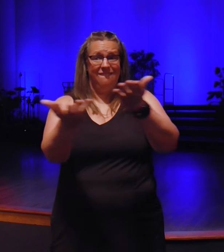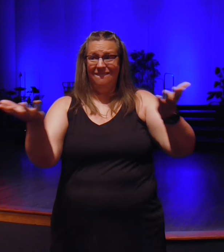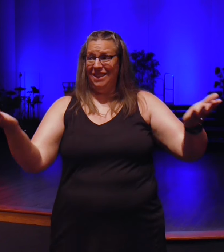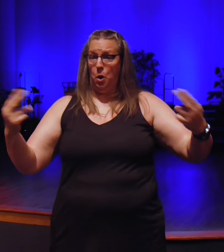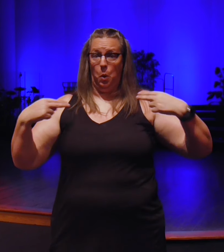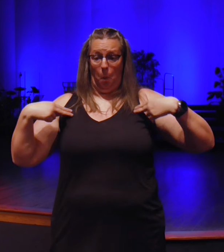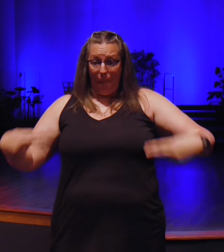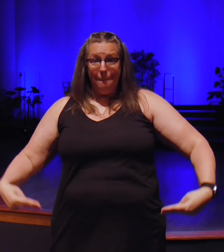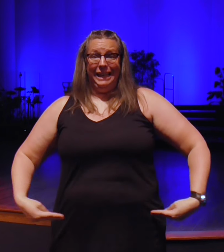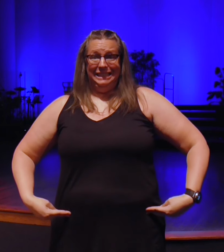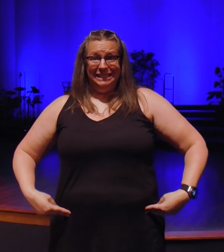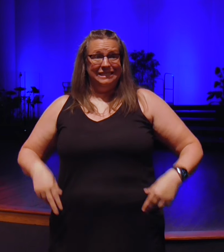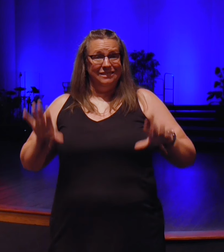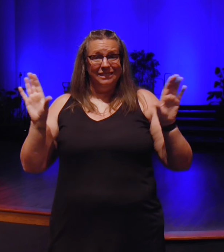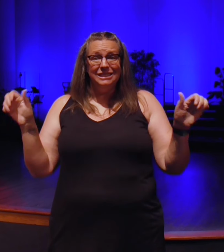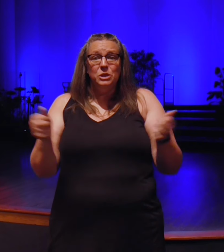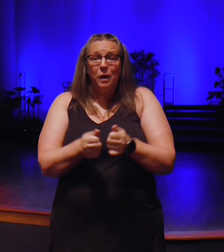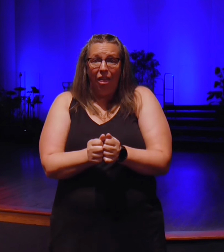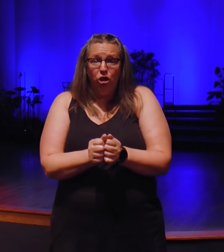you. Can you hear it?